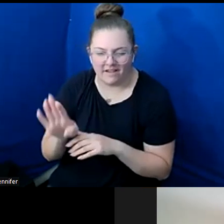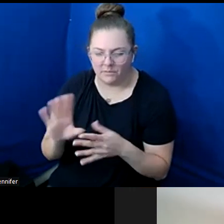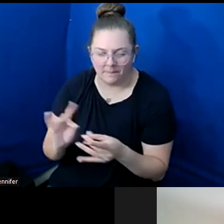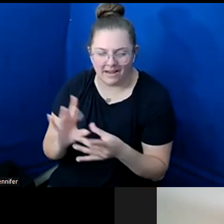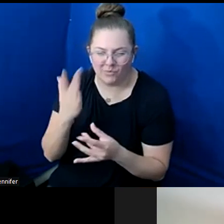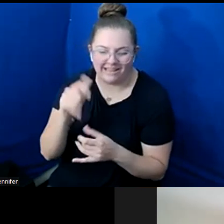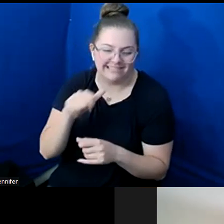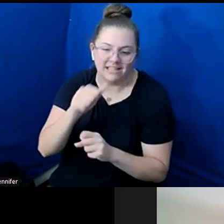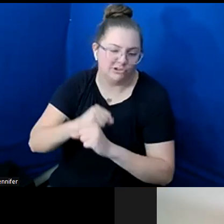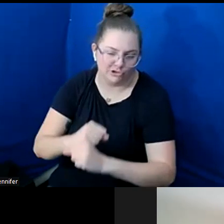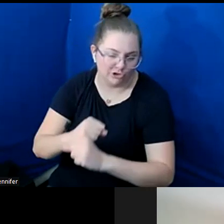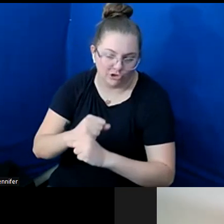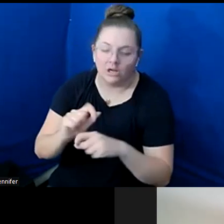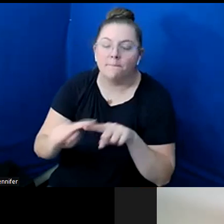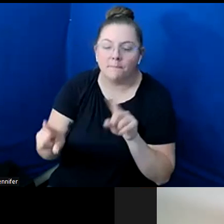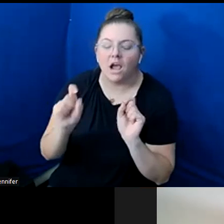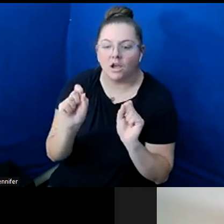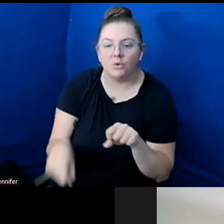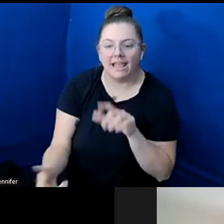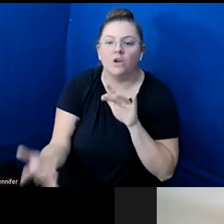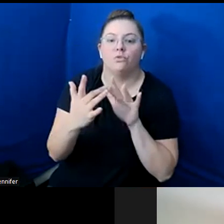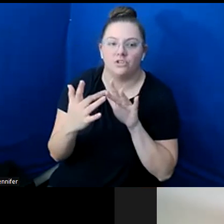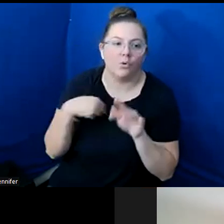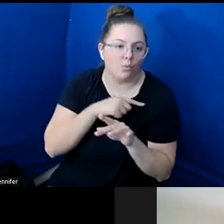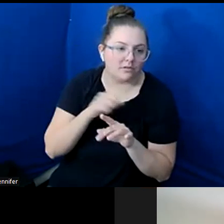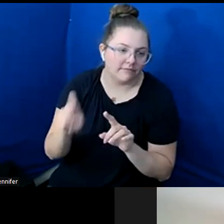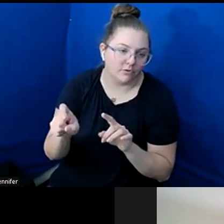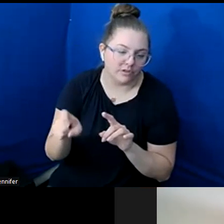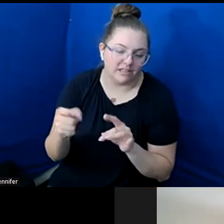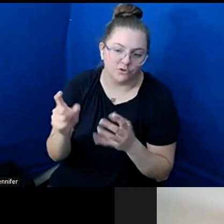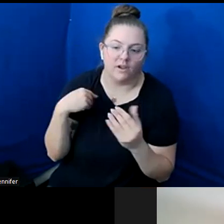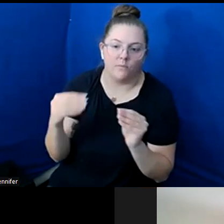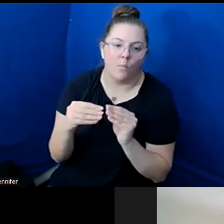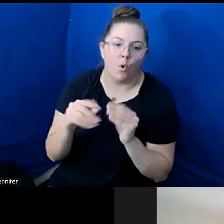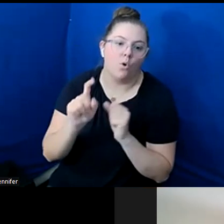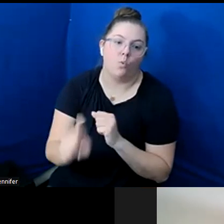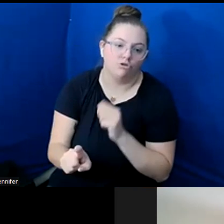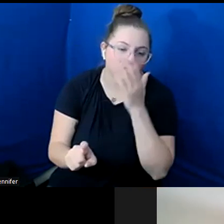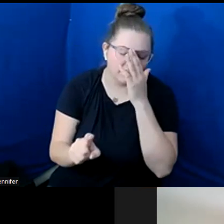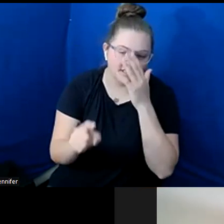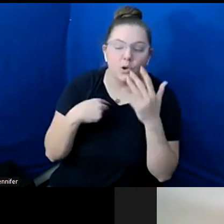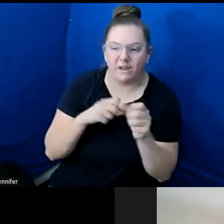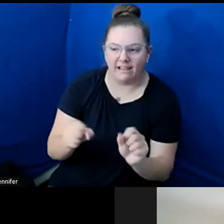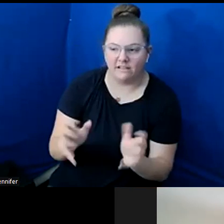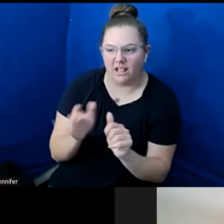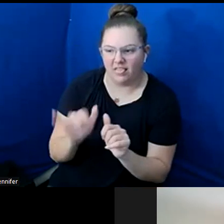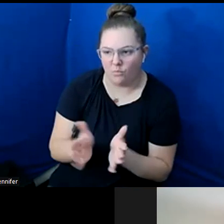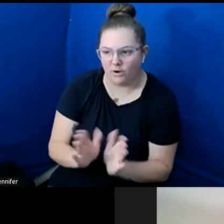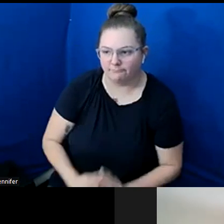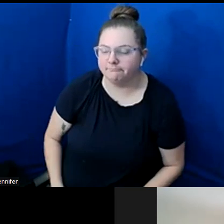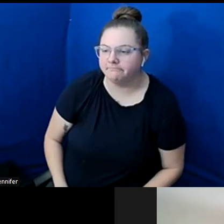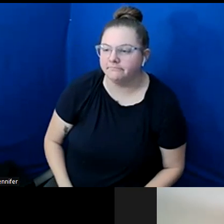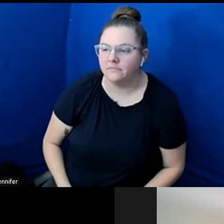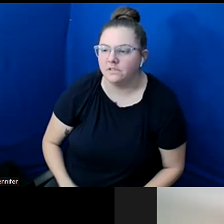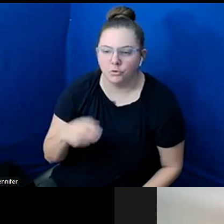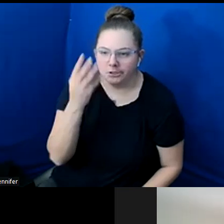it's not secure, but you can at least reach out to us if you have further questions, and then we can stay in touch that way. So just wanted to